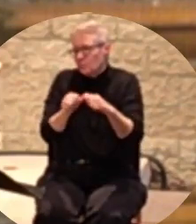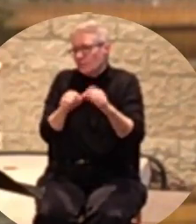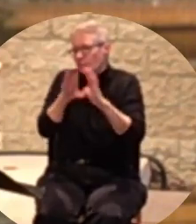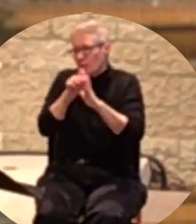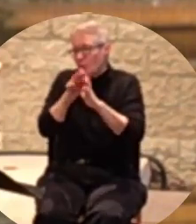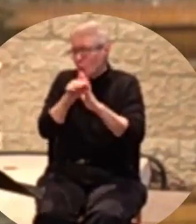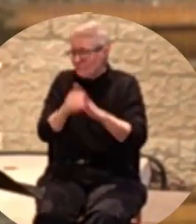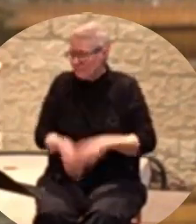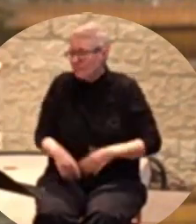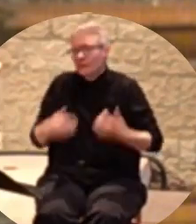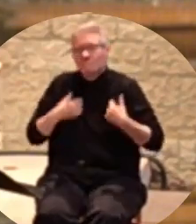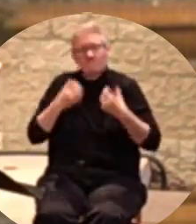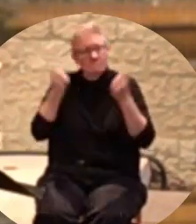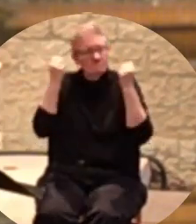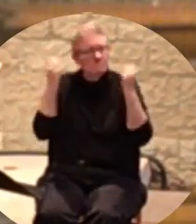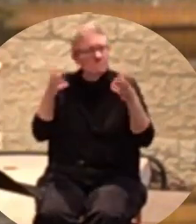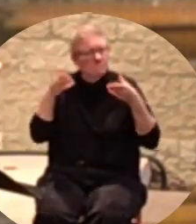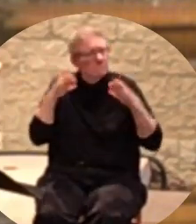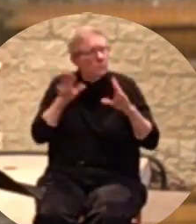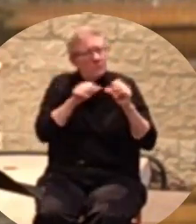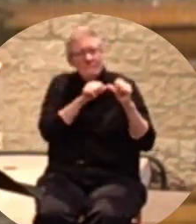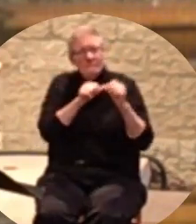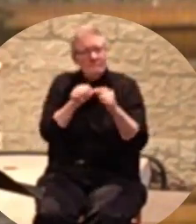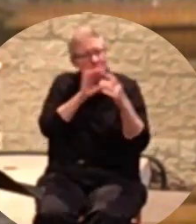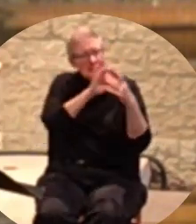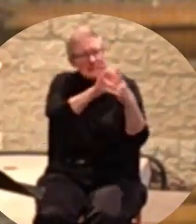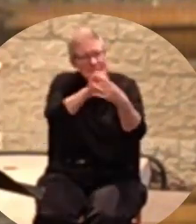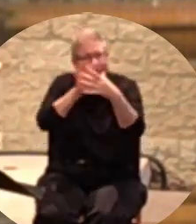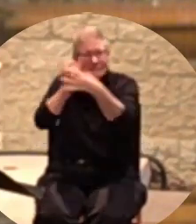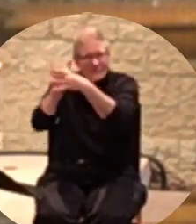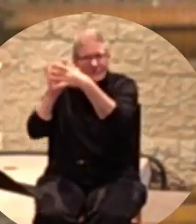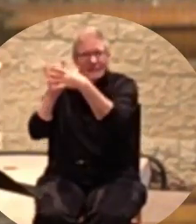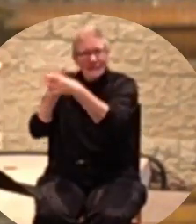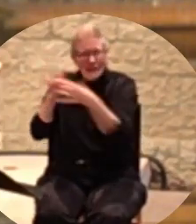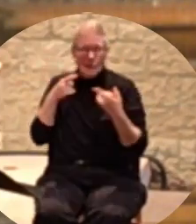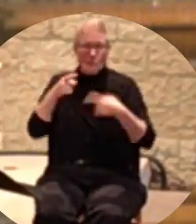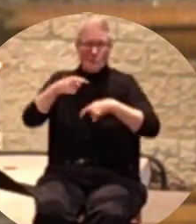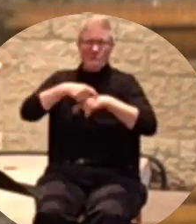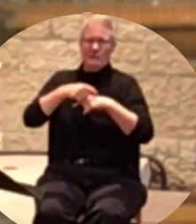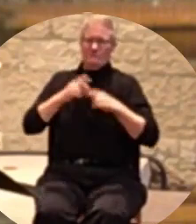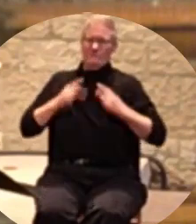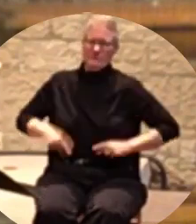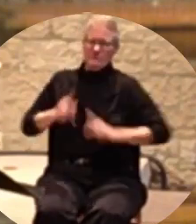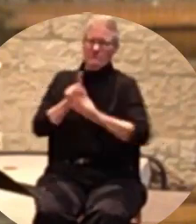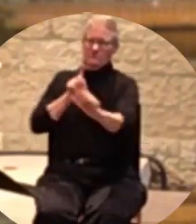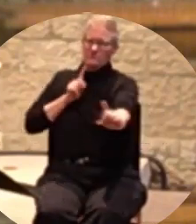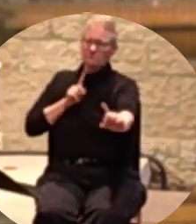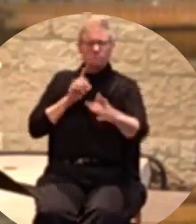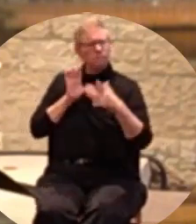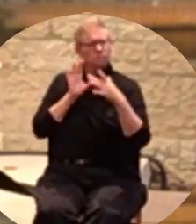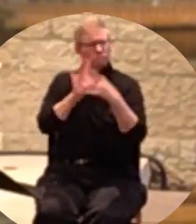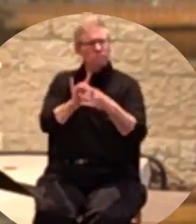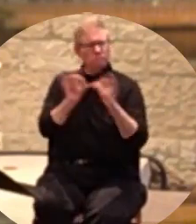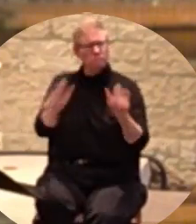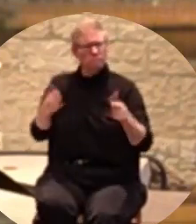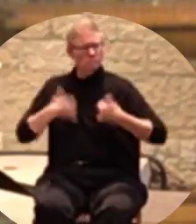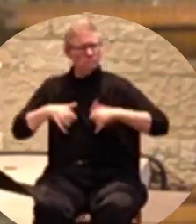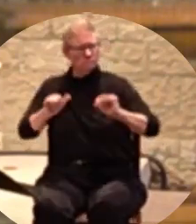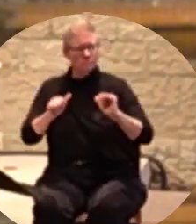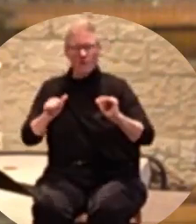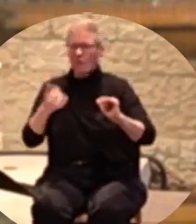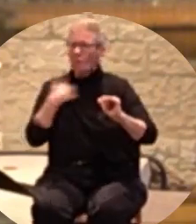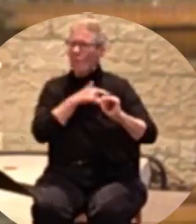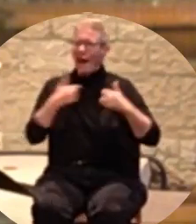to stay connected during this time of physical distancing. First, our Unity First Aid Kit has